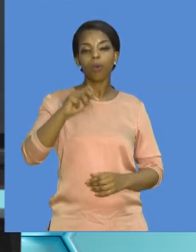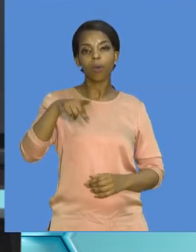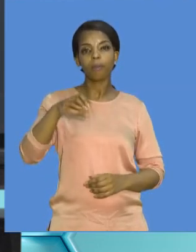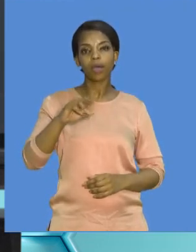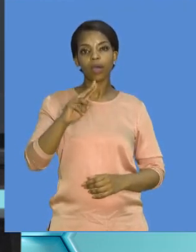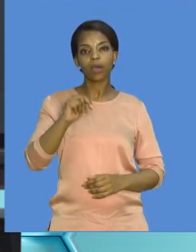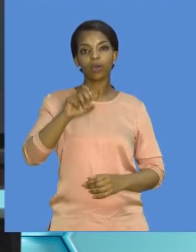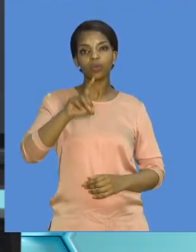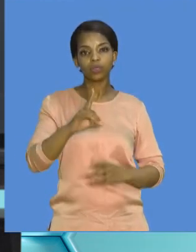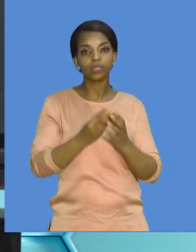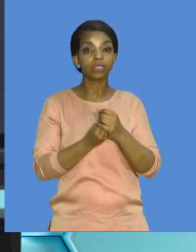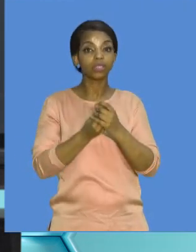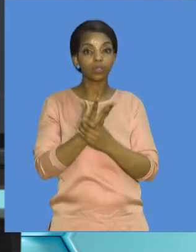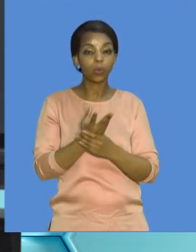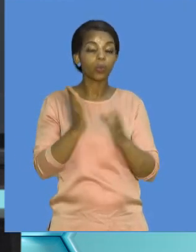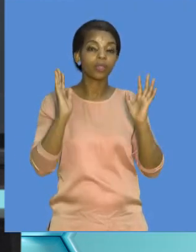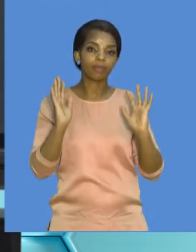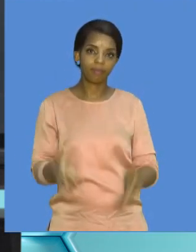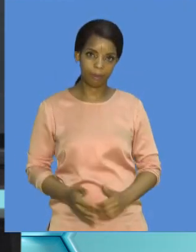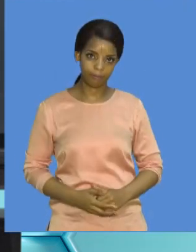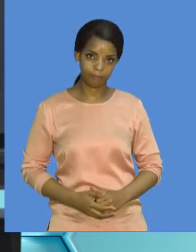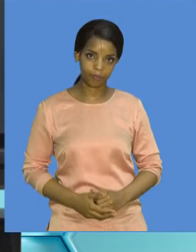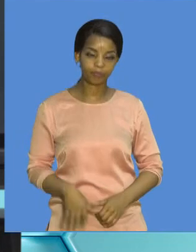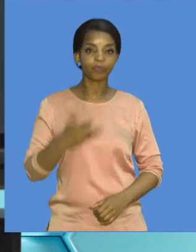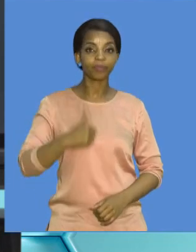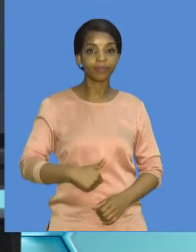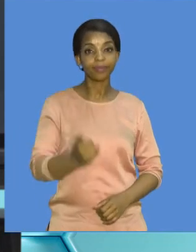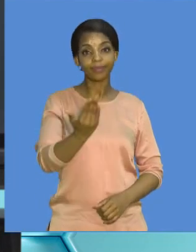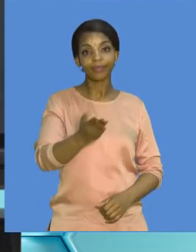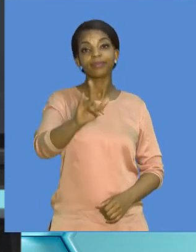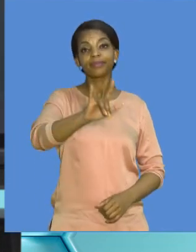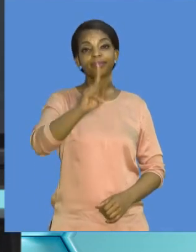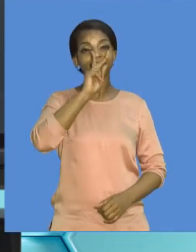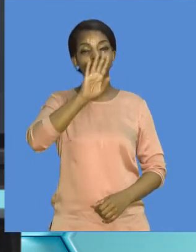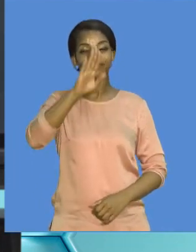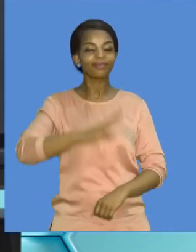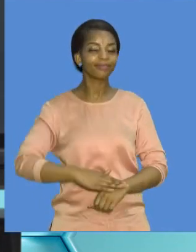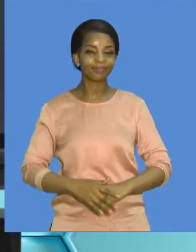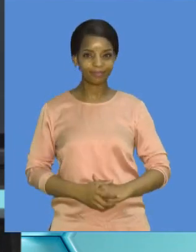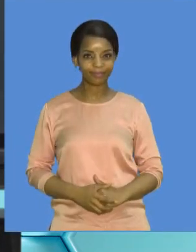we needed to look at. So guys, from me to you, bye. I will see you next time.